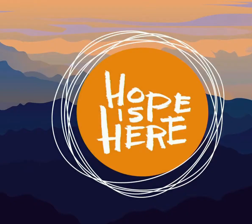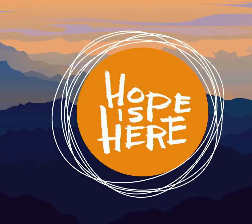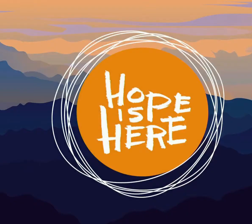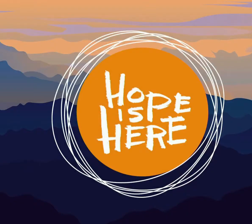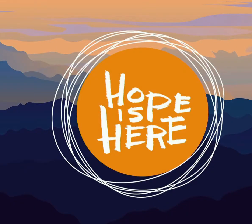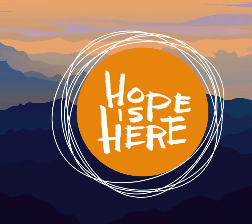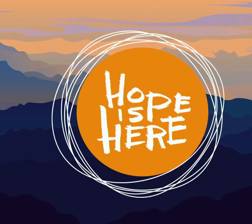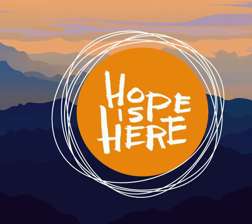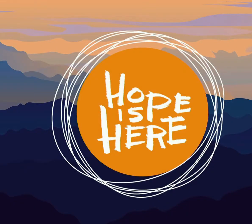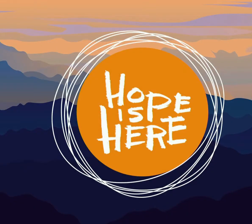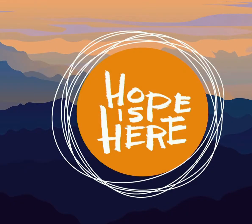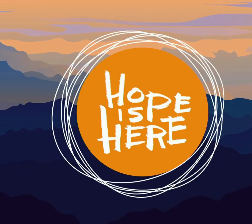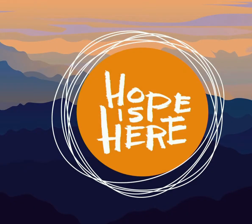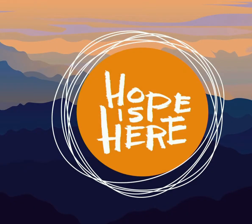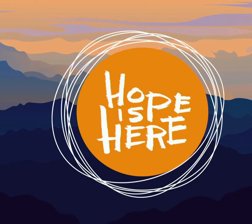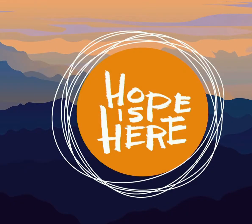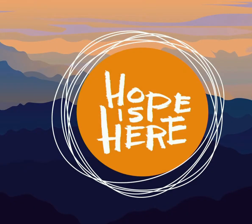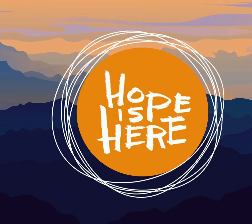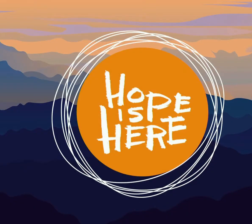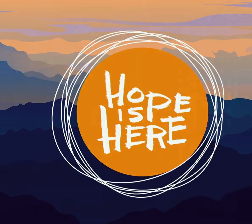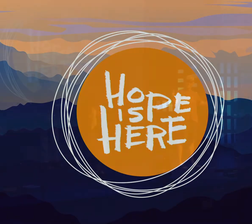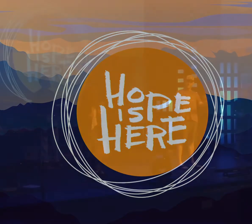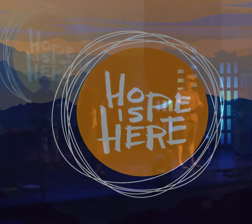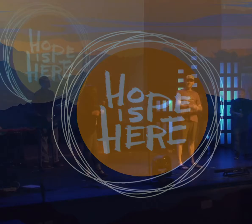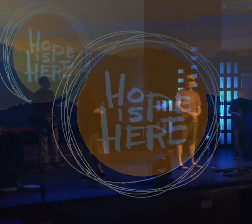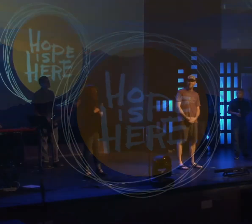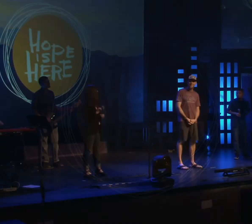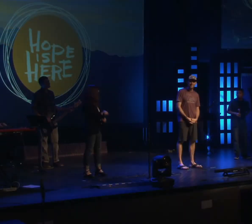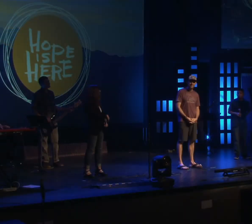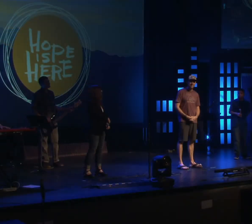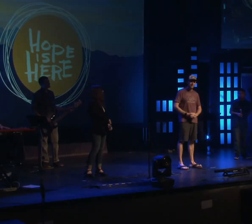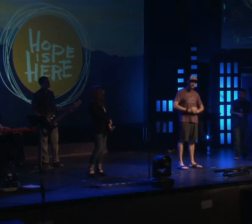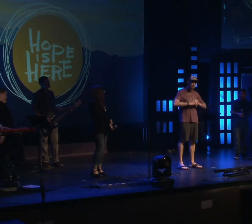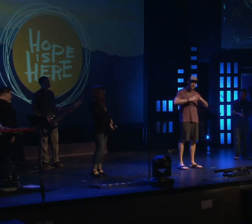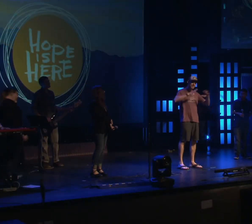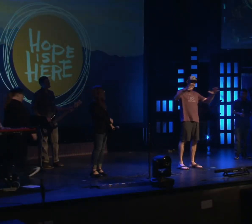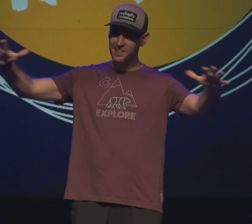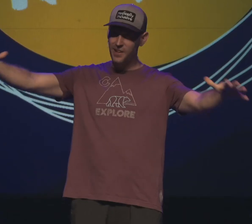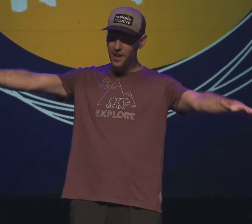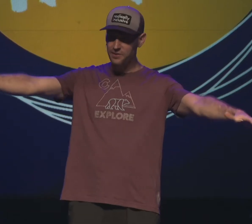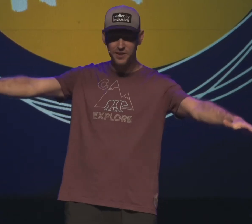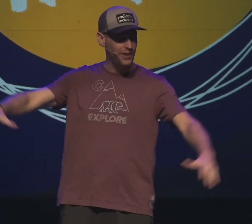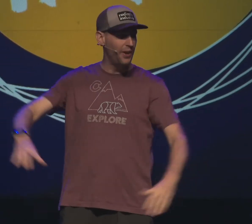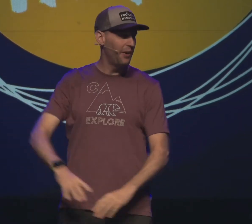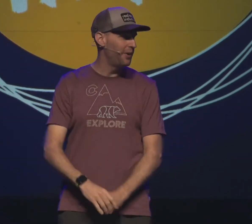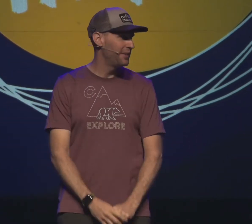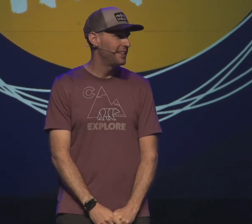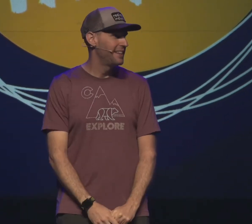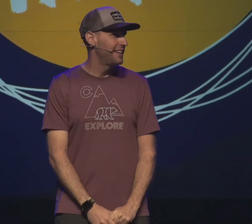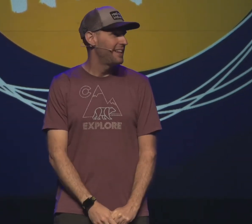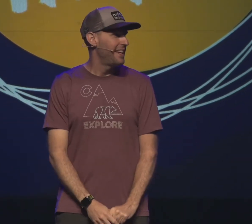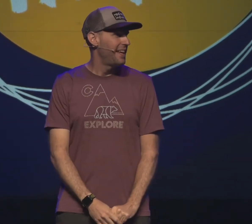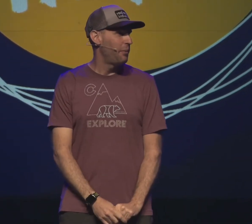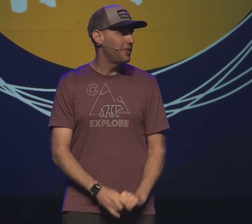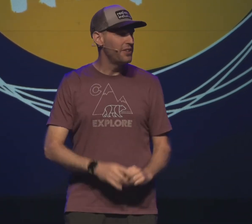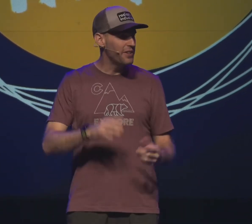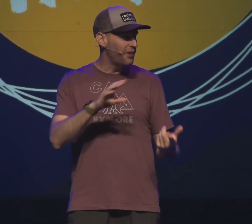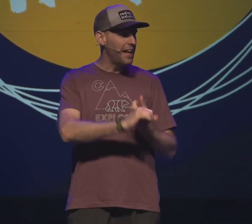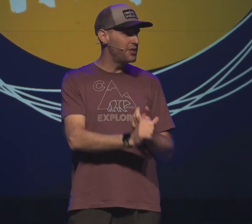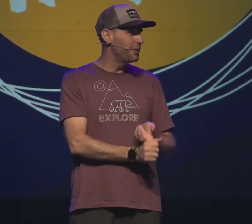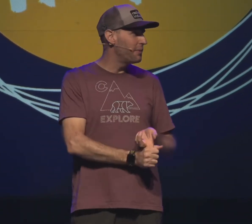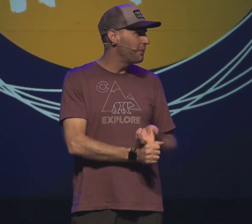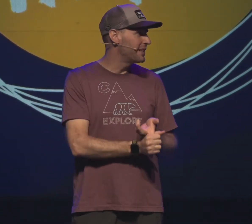song given it's graduation season. New places in life to go. And whether